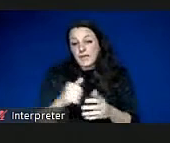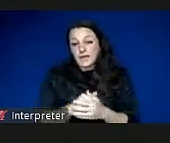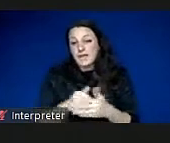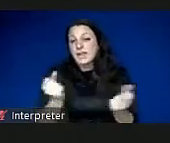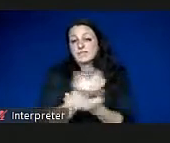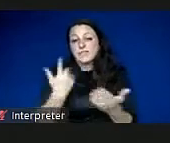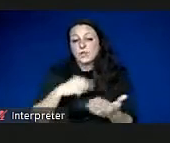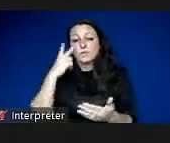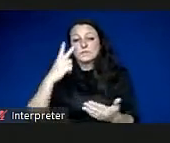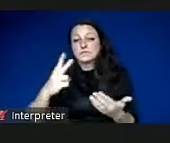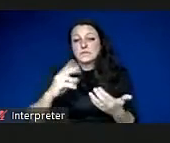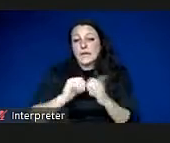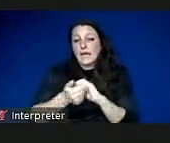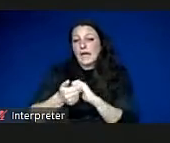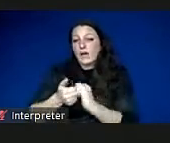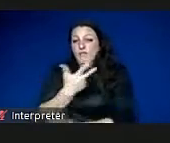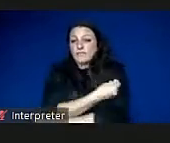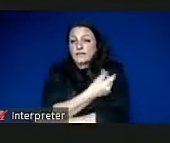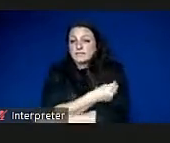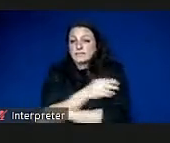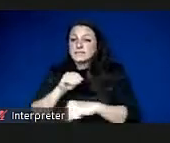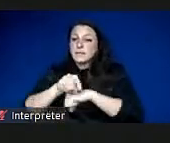as the impact of vaccines in just a minute.